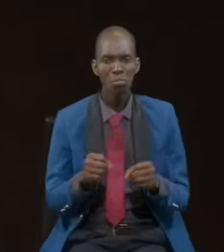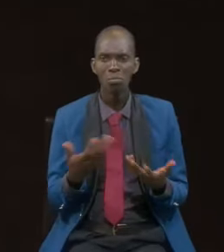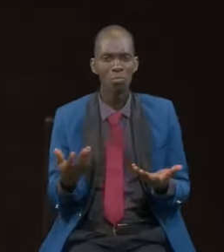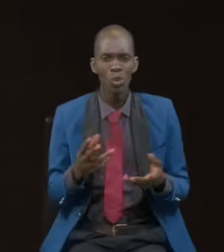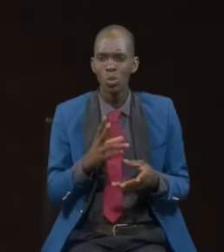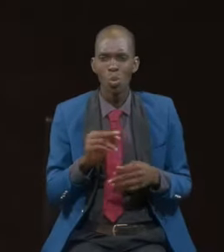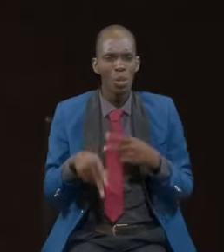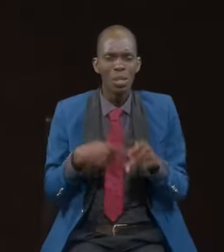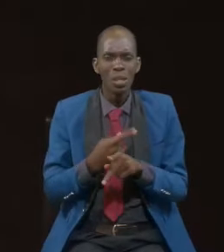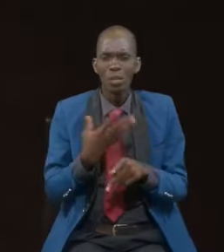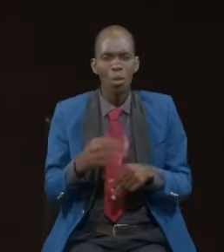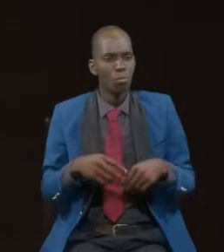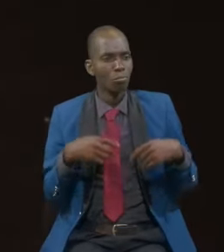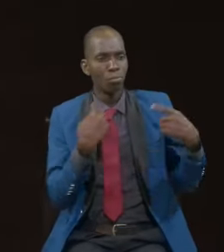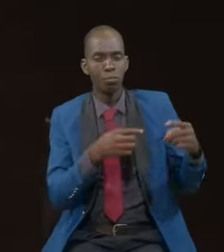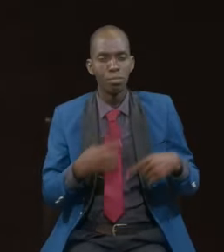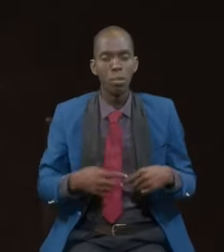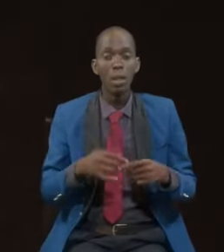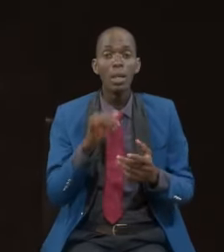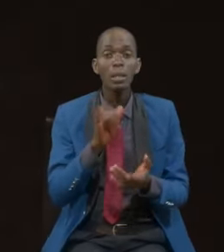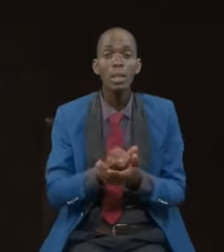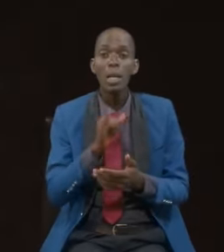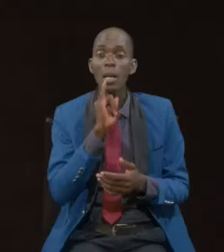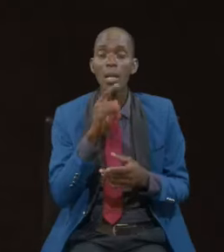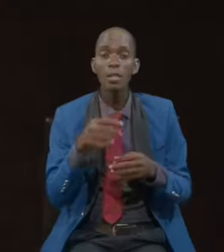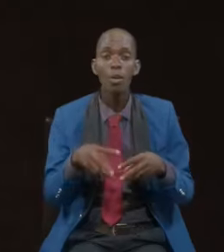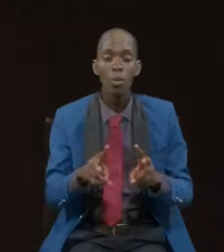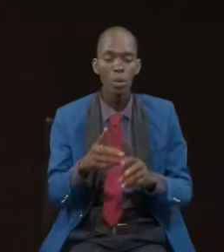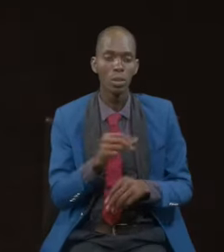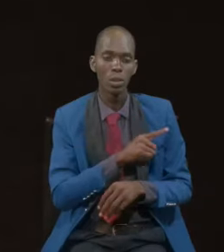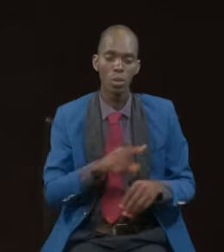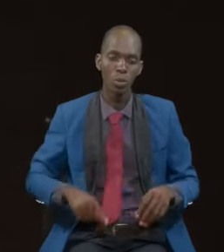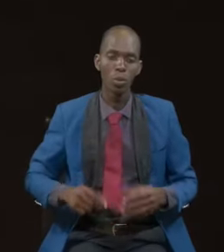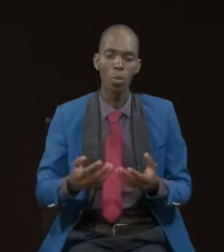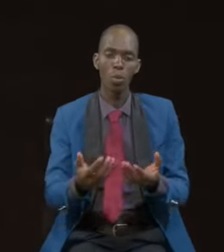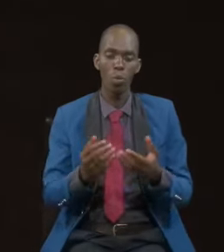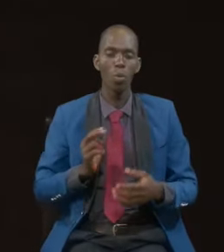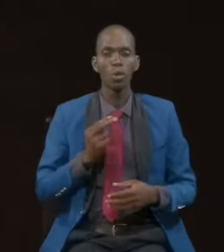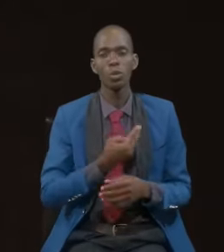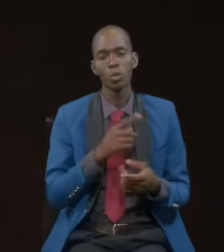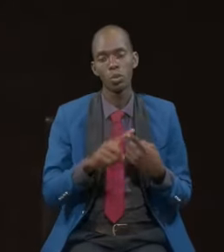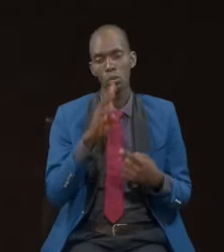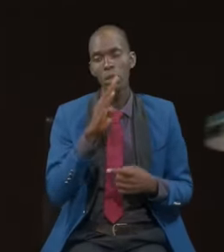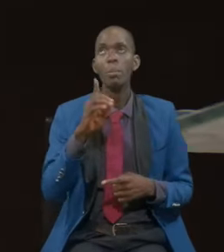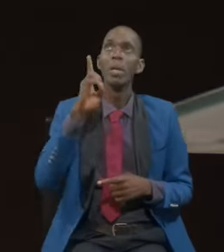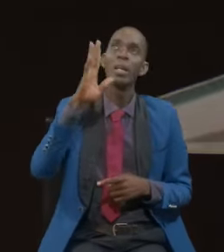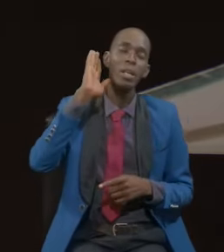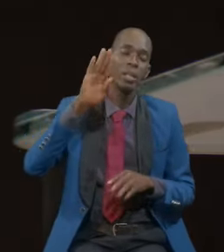of conflict. That's the way the Lord wants us to be. He will give us